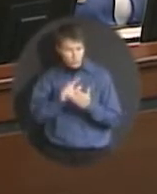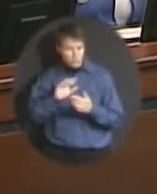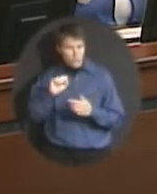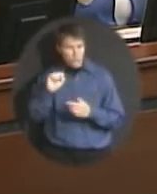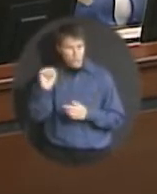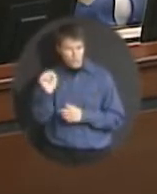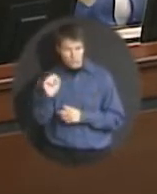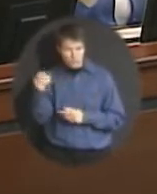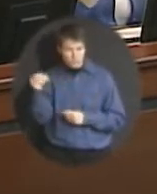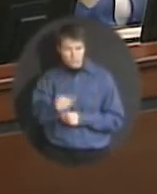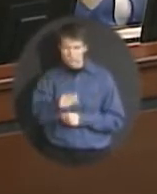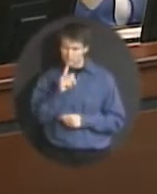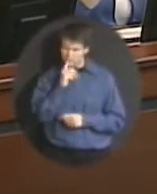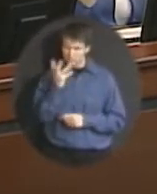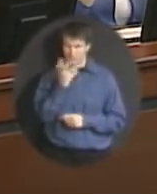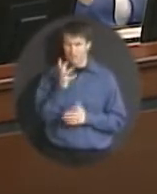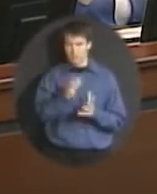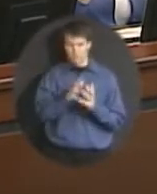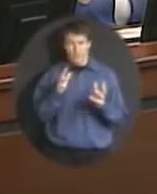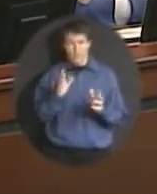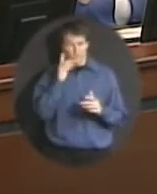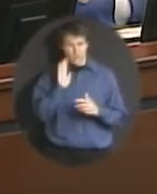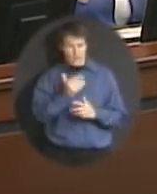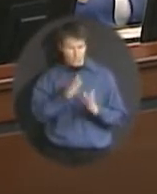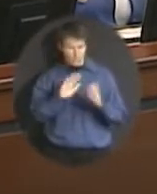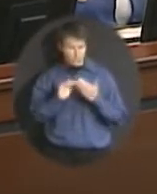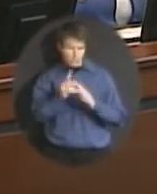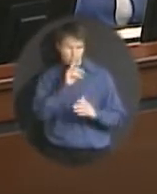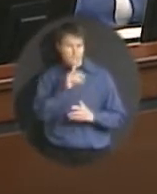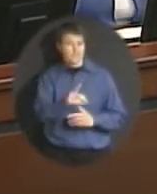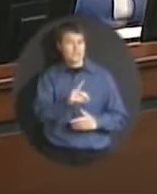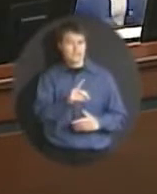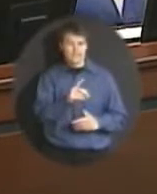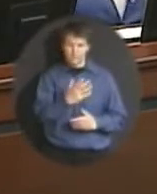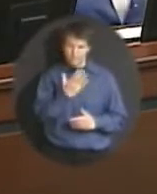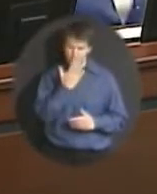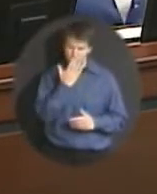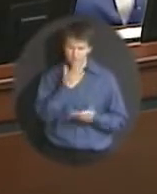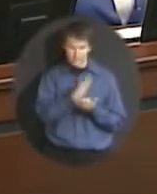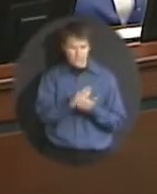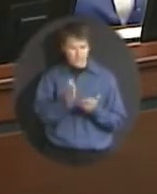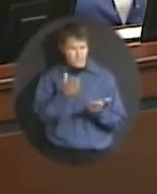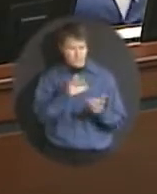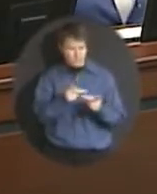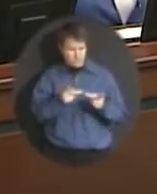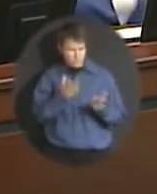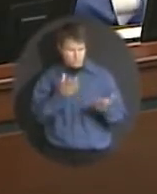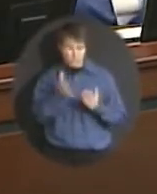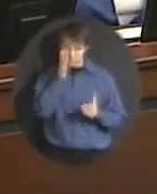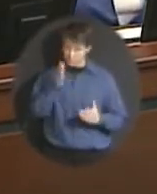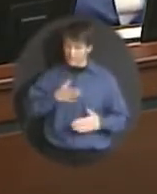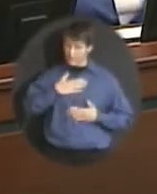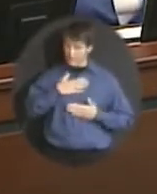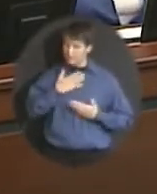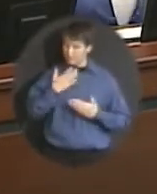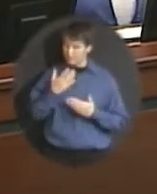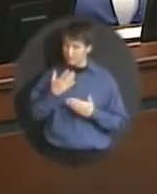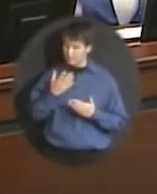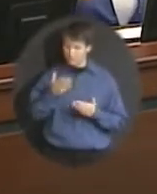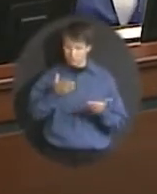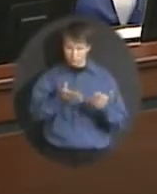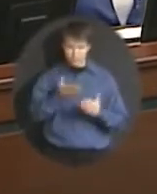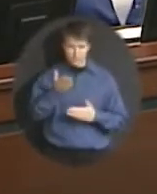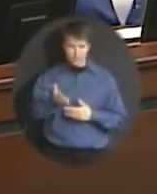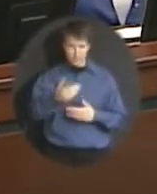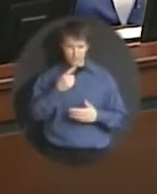much for our community here. It's a very rewarding place to serve, and I would be happy to serve the second of what they said was